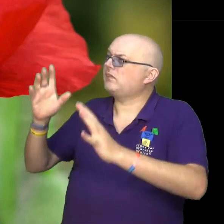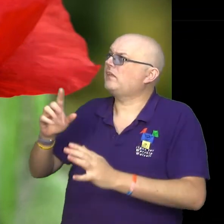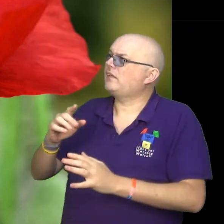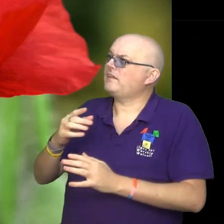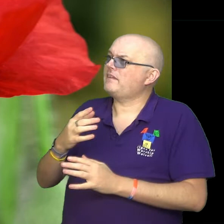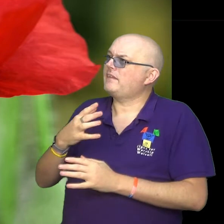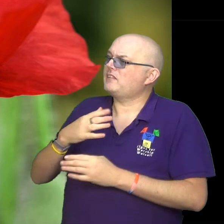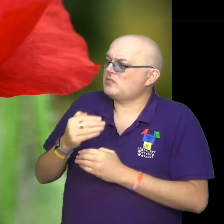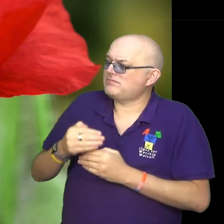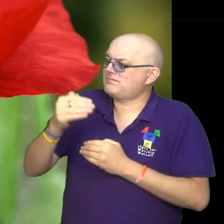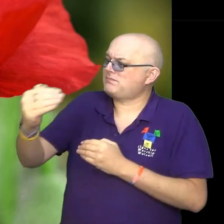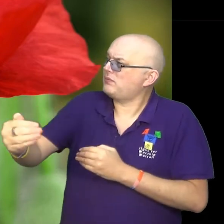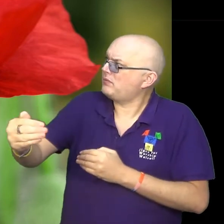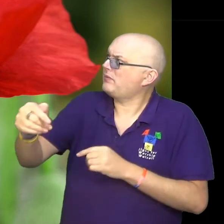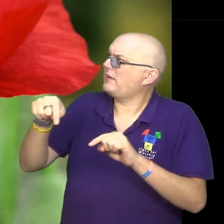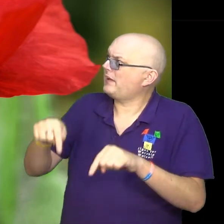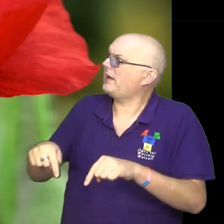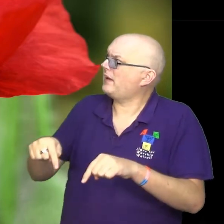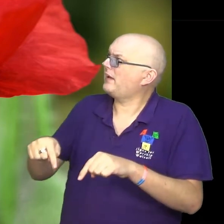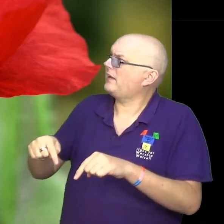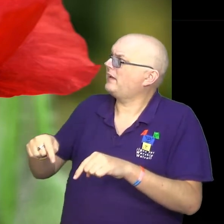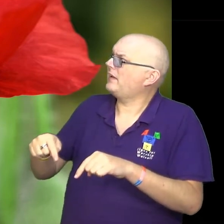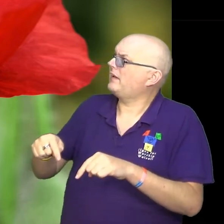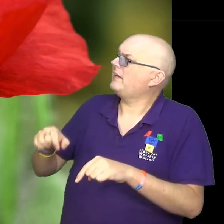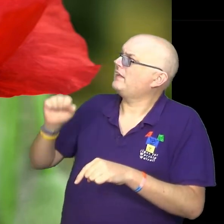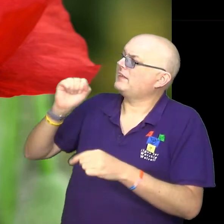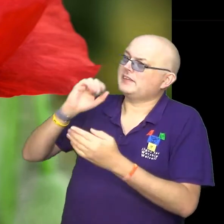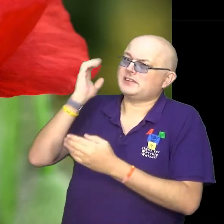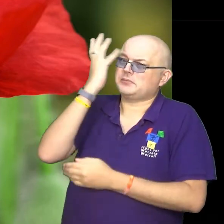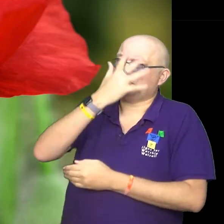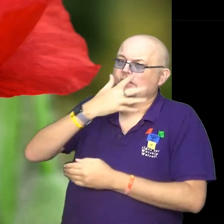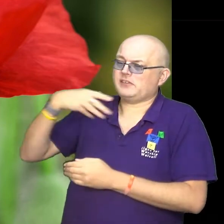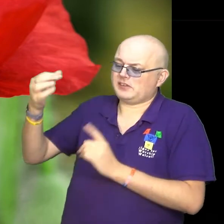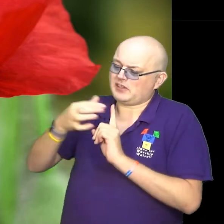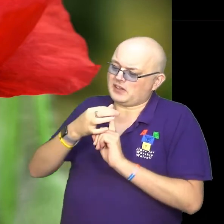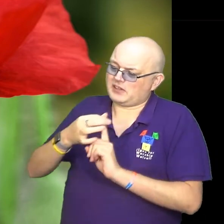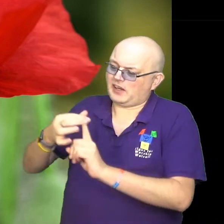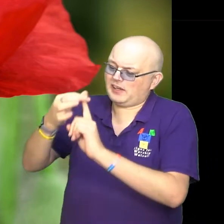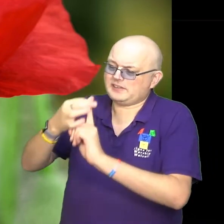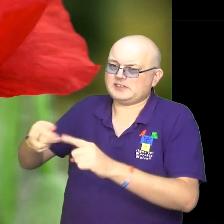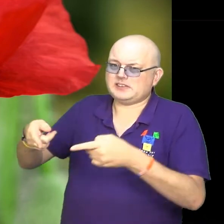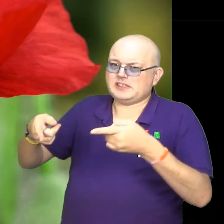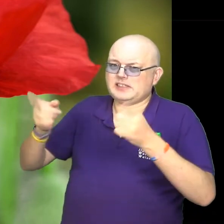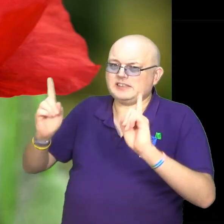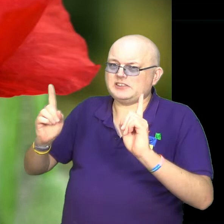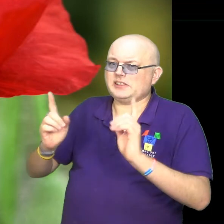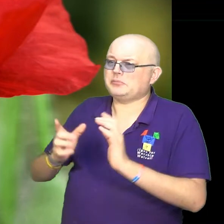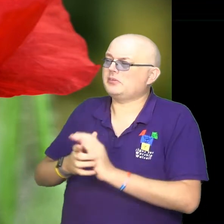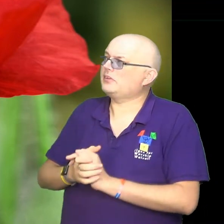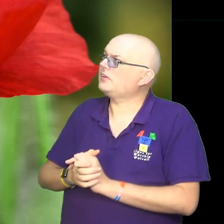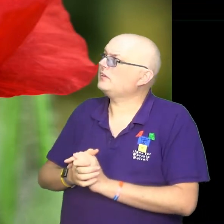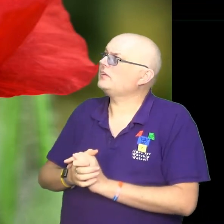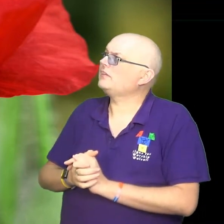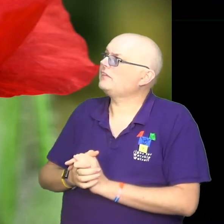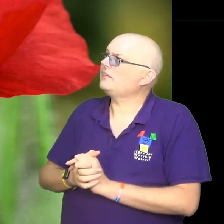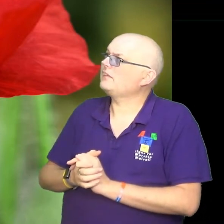direction for us for the next stage of our journey, may your Holy Spirit guide those in leadership at this